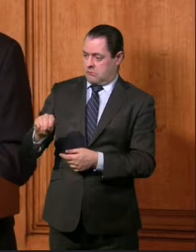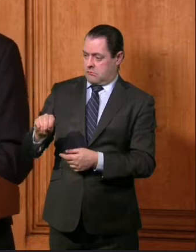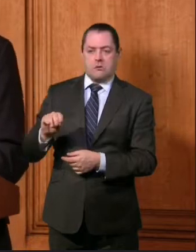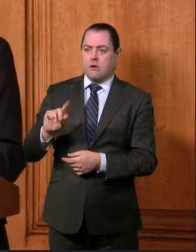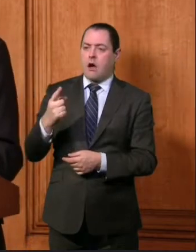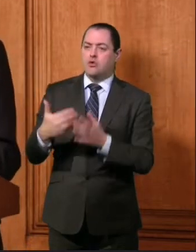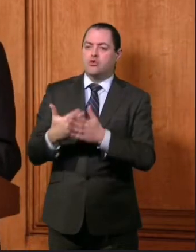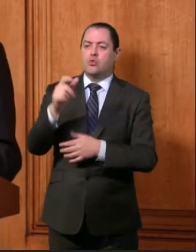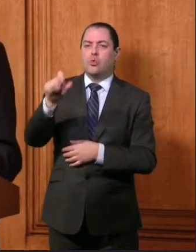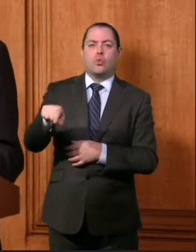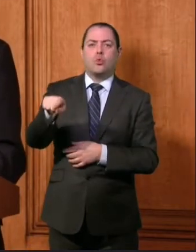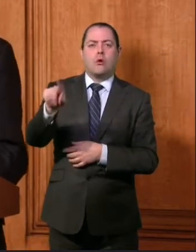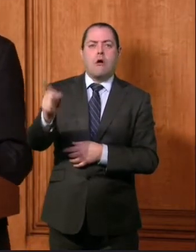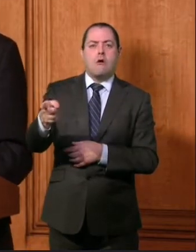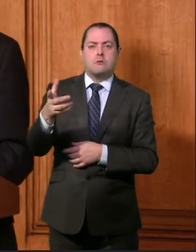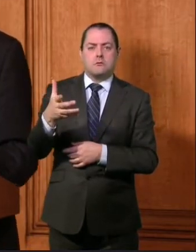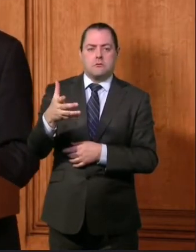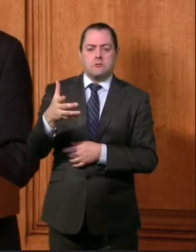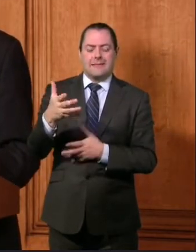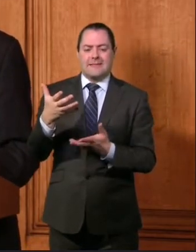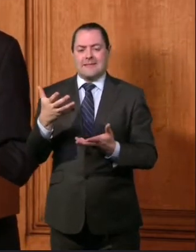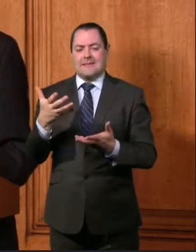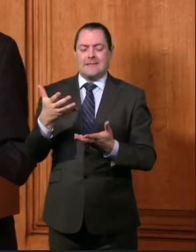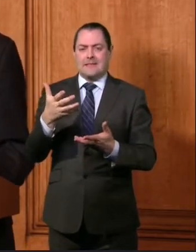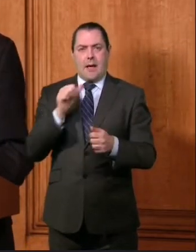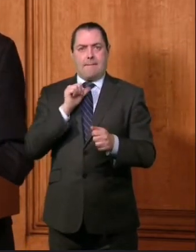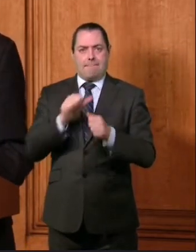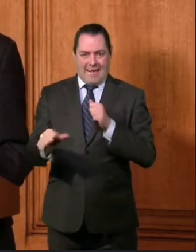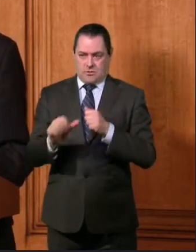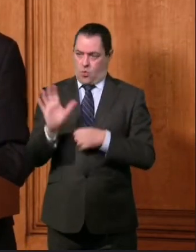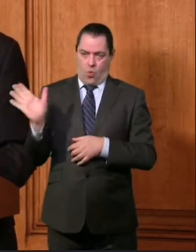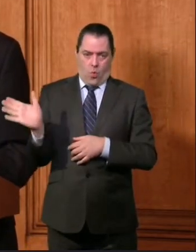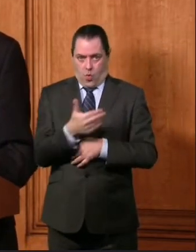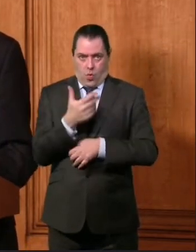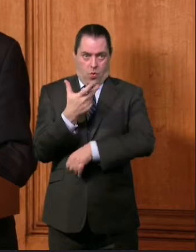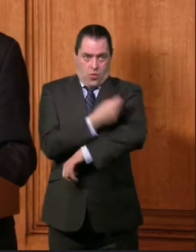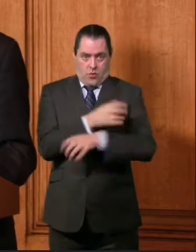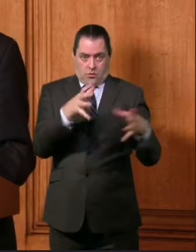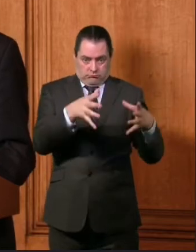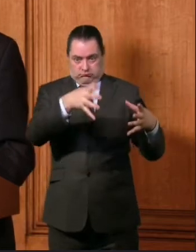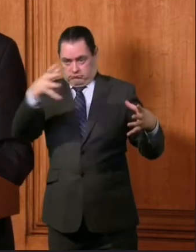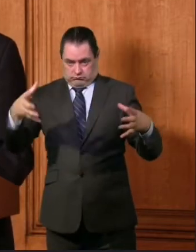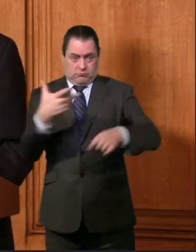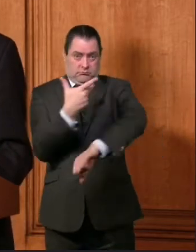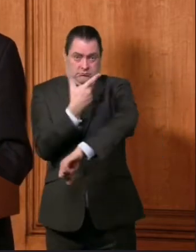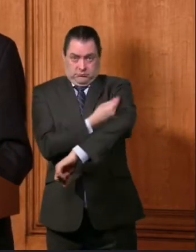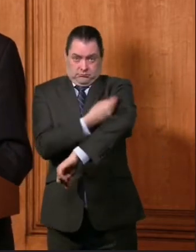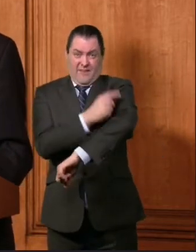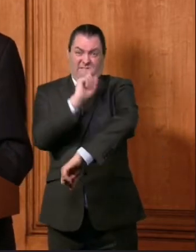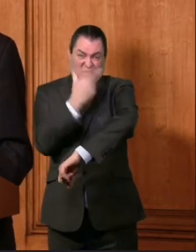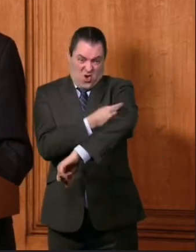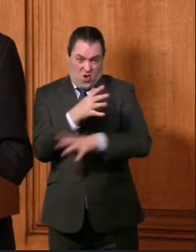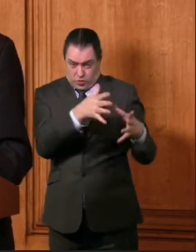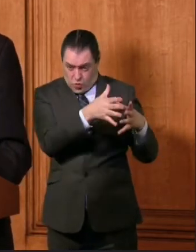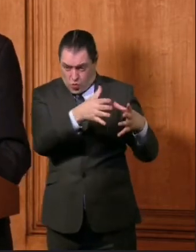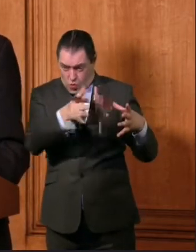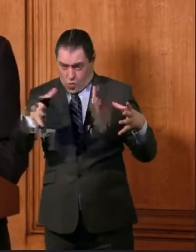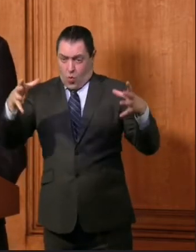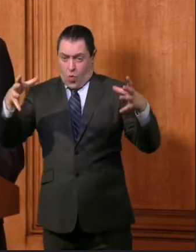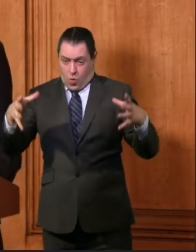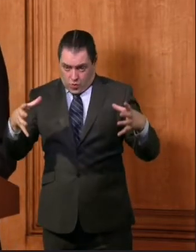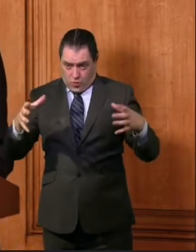3-month period. So by extending the time, what we're allowing is many more people to be